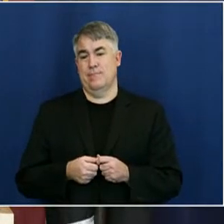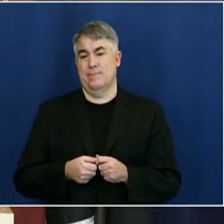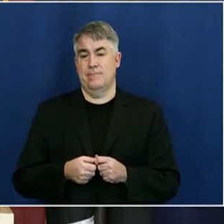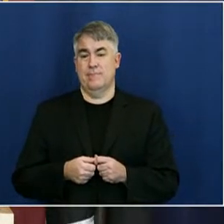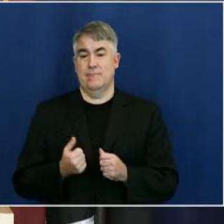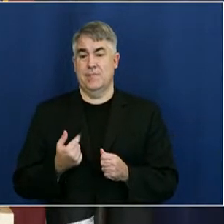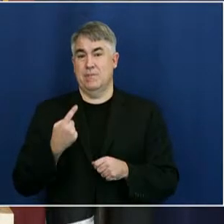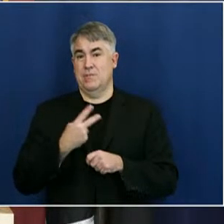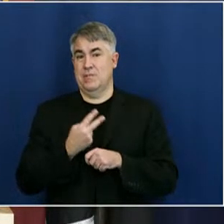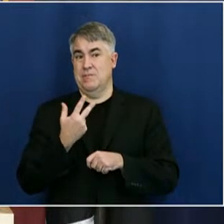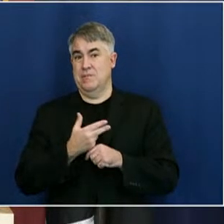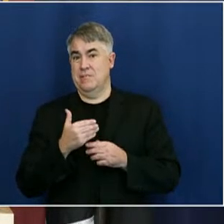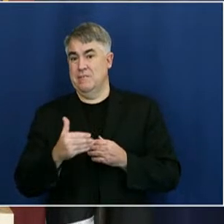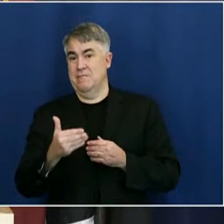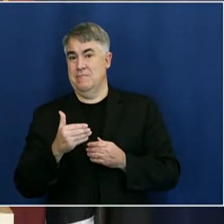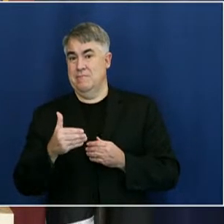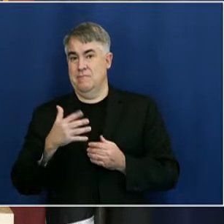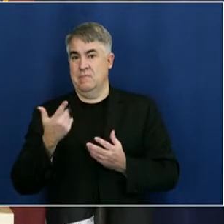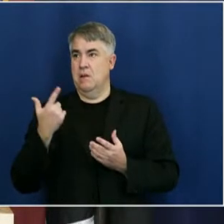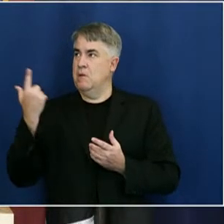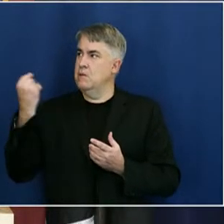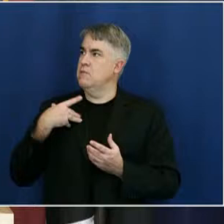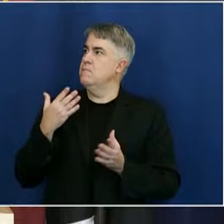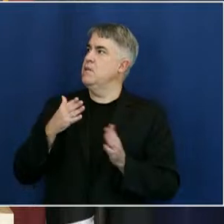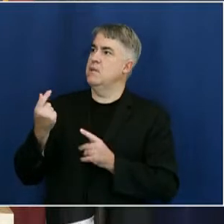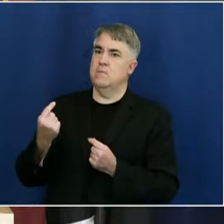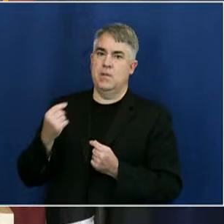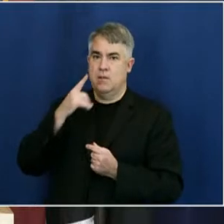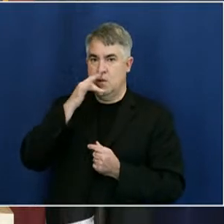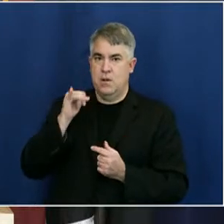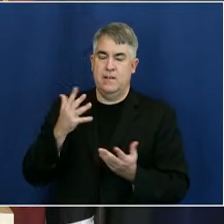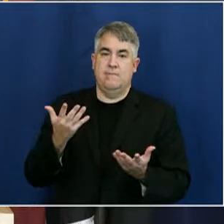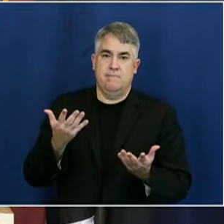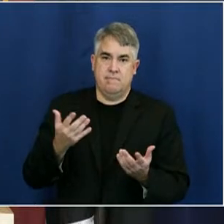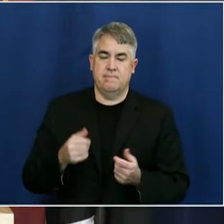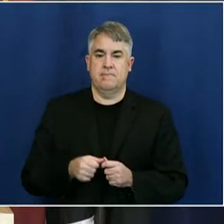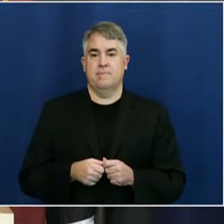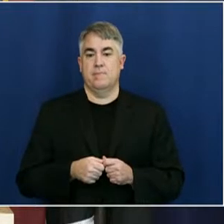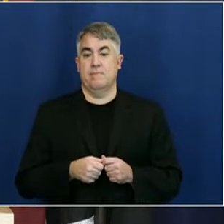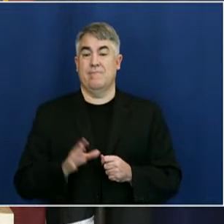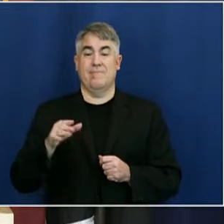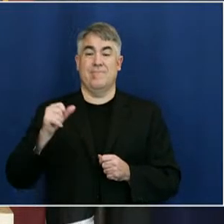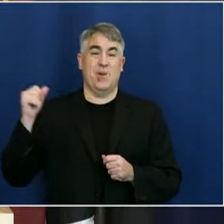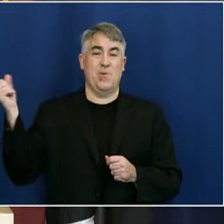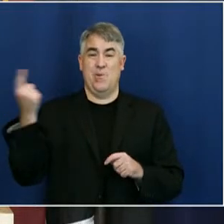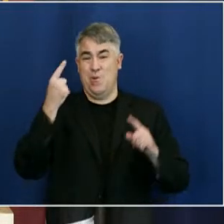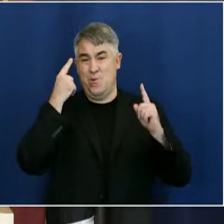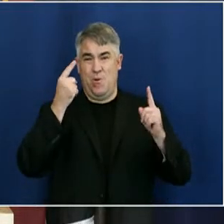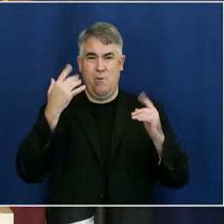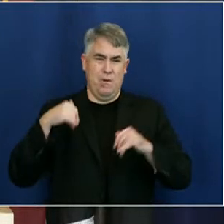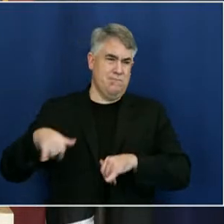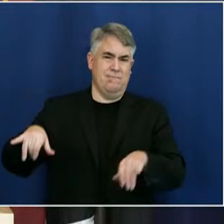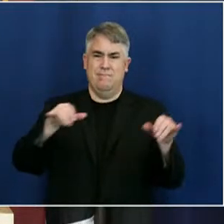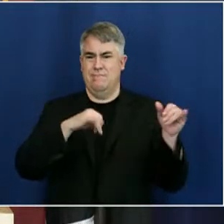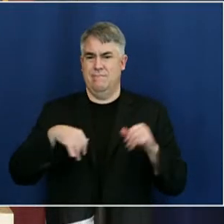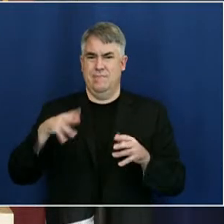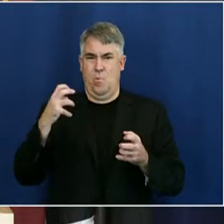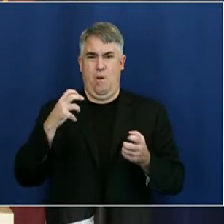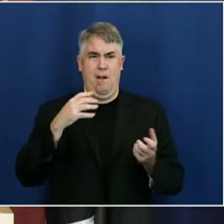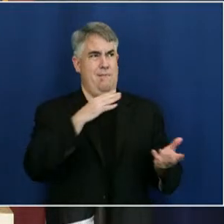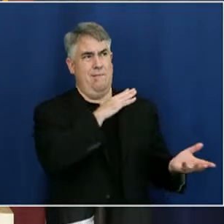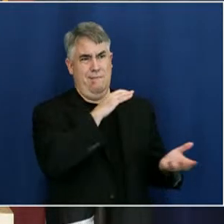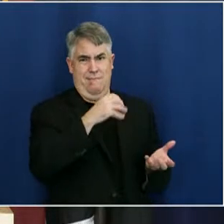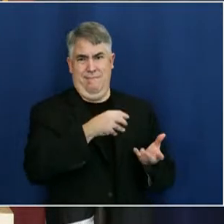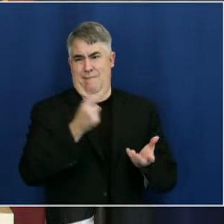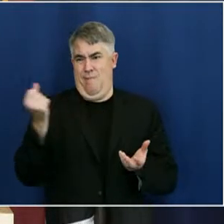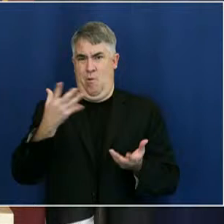on kind of what their plans are and what they will do. But I think everyone has the exact same goal and the exact same mission, and that is to get vaccines